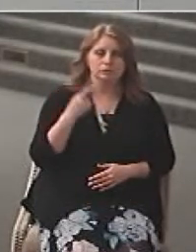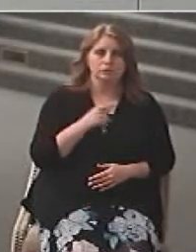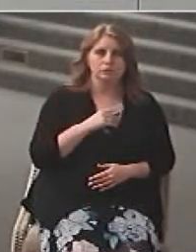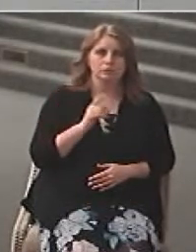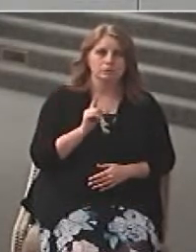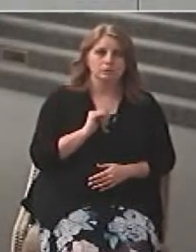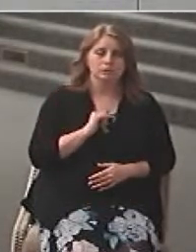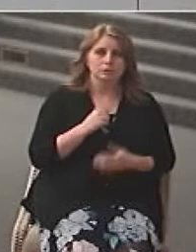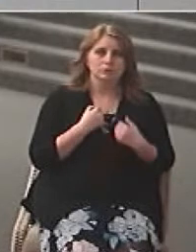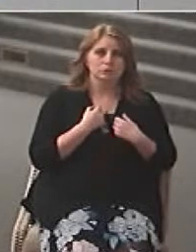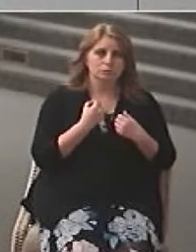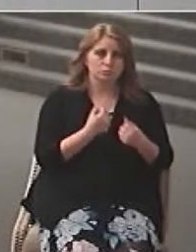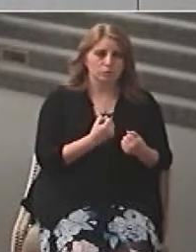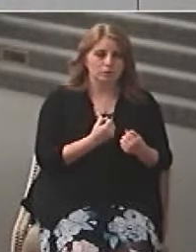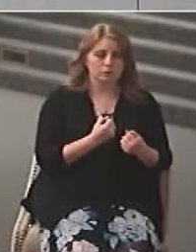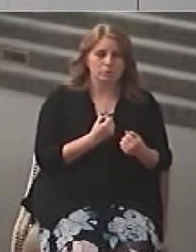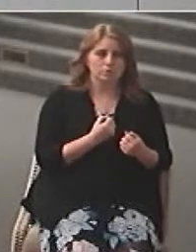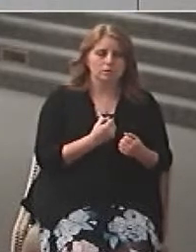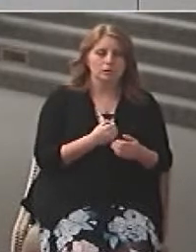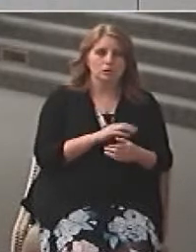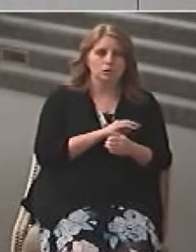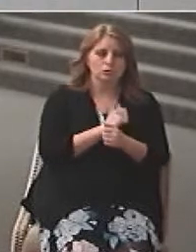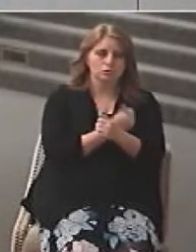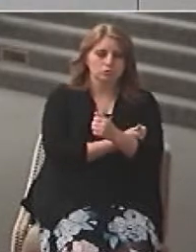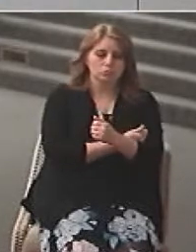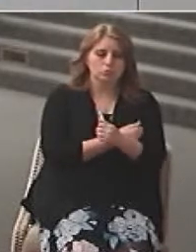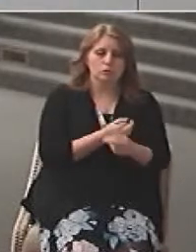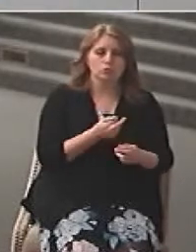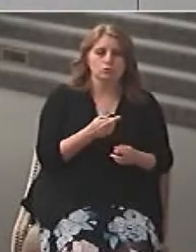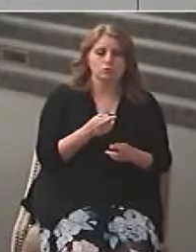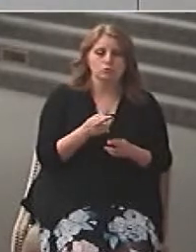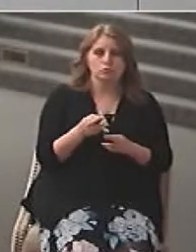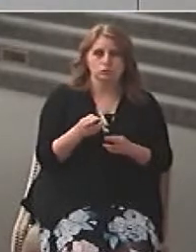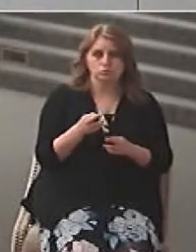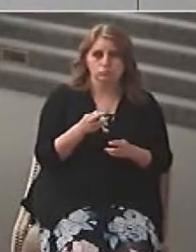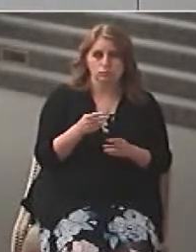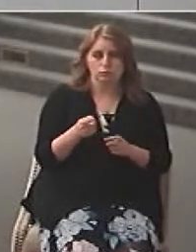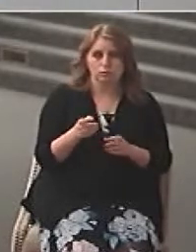authority, a ruler, a governor.